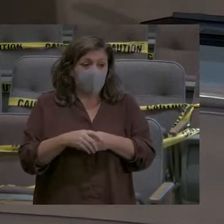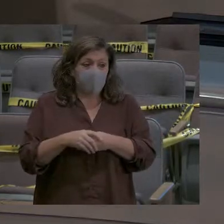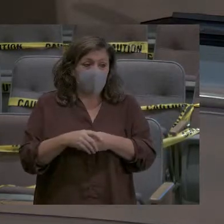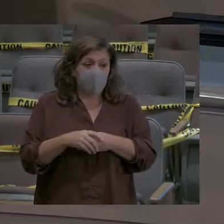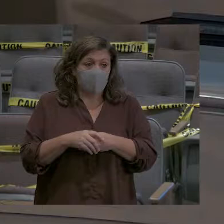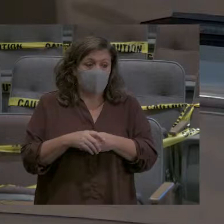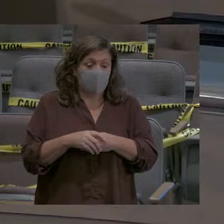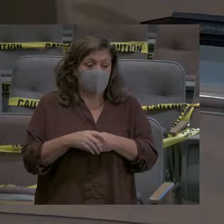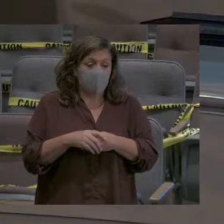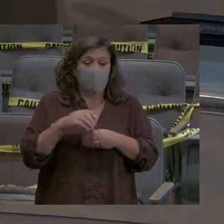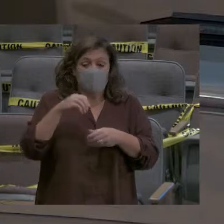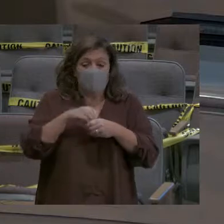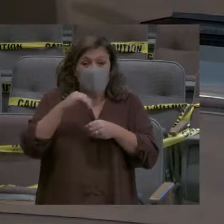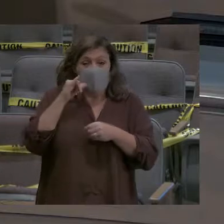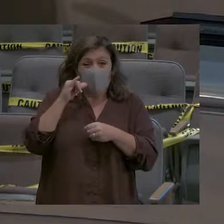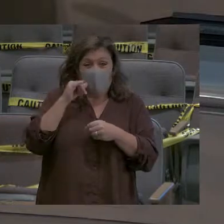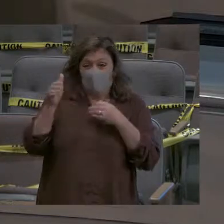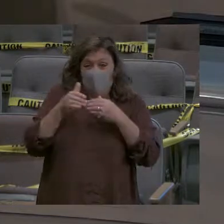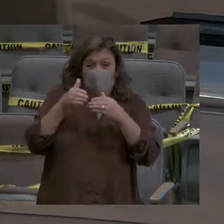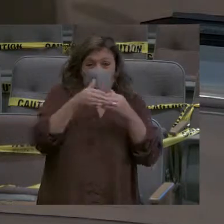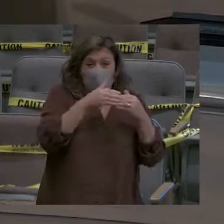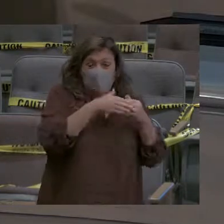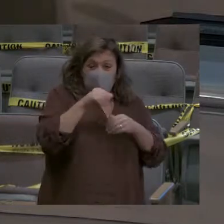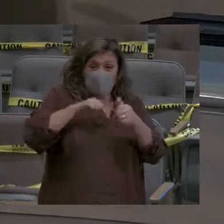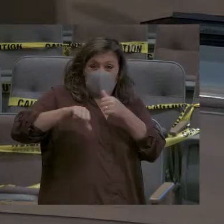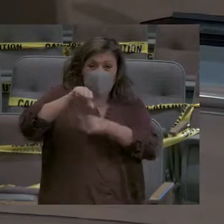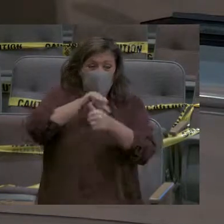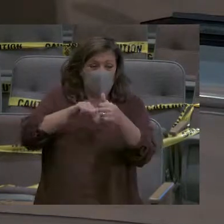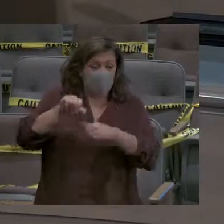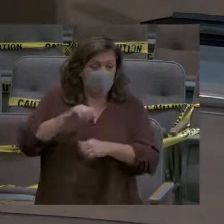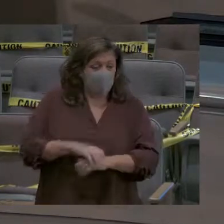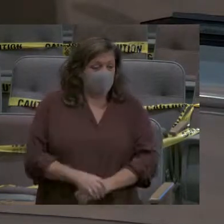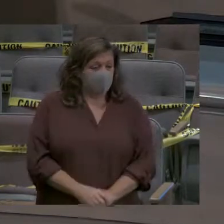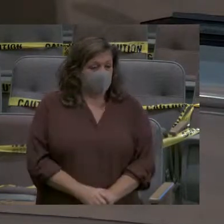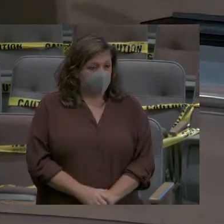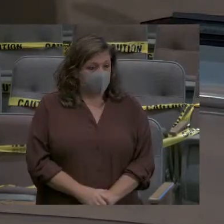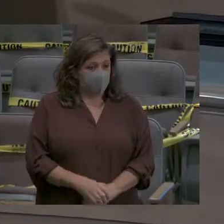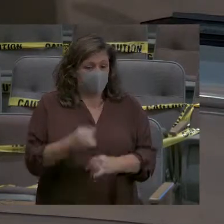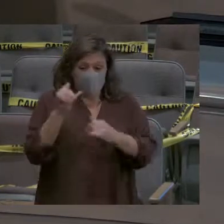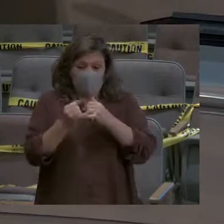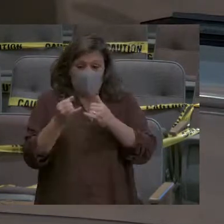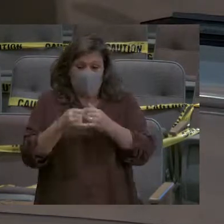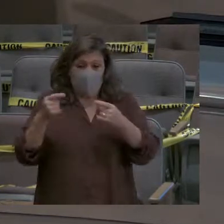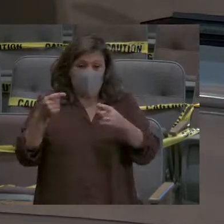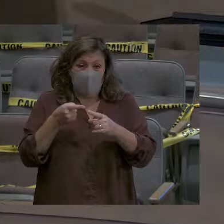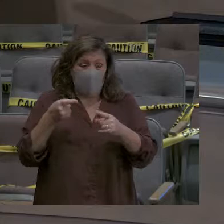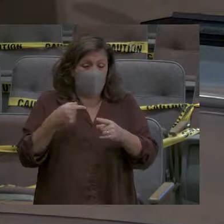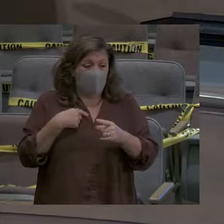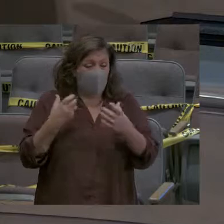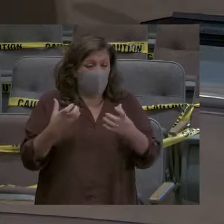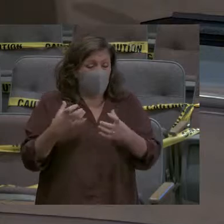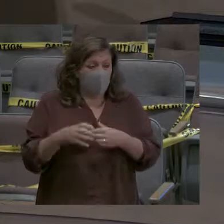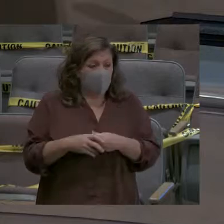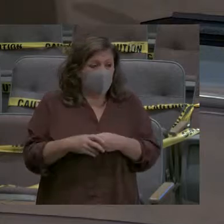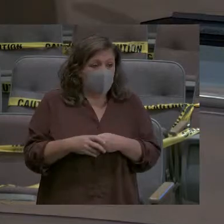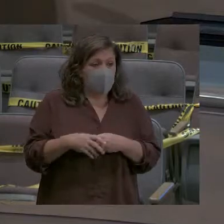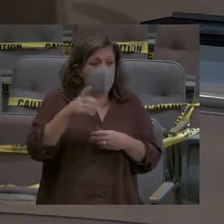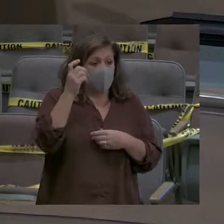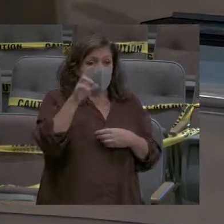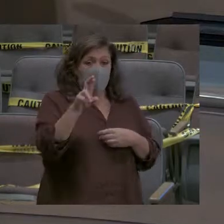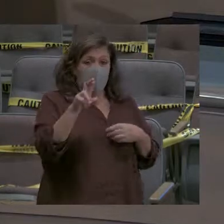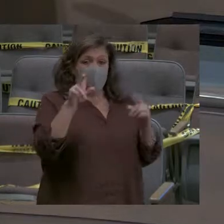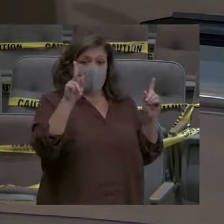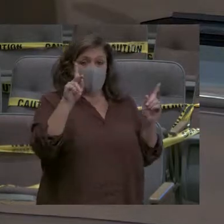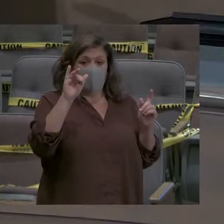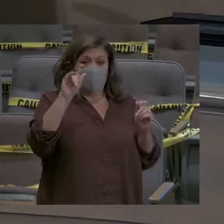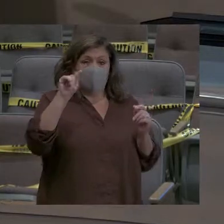a close proximity. And the last one I would have would be to Dr. Kitchen,